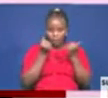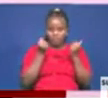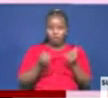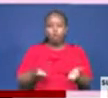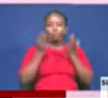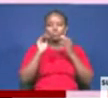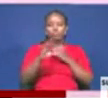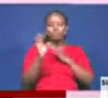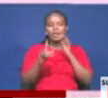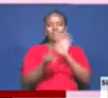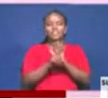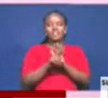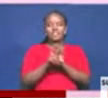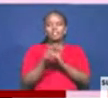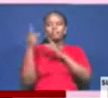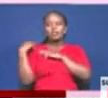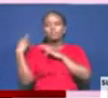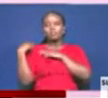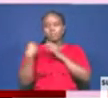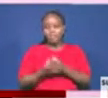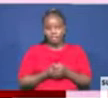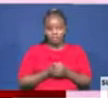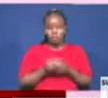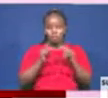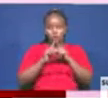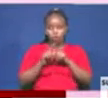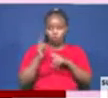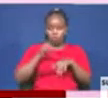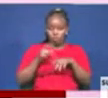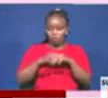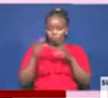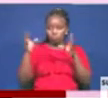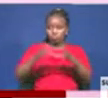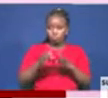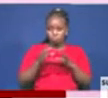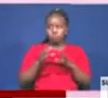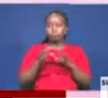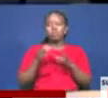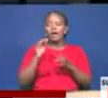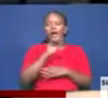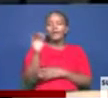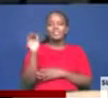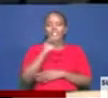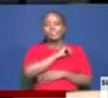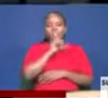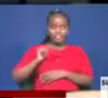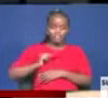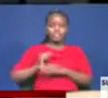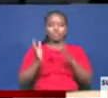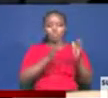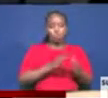duty. Senator. This as the Editors Guild challenged the Senate to deliberately put in measures and systems to